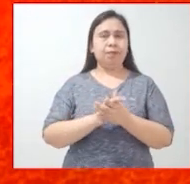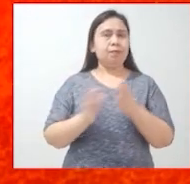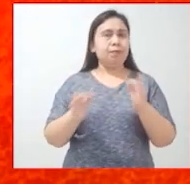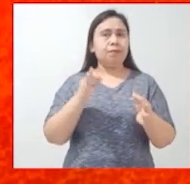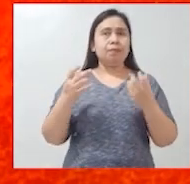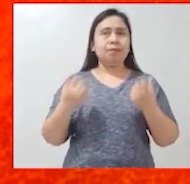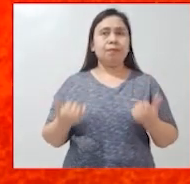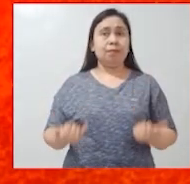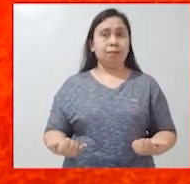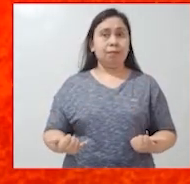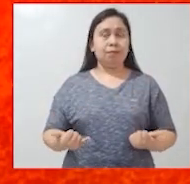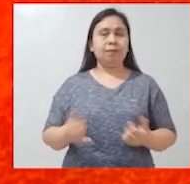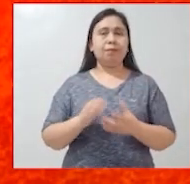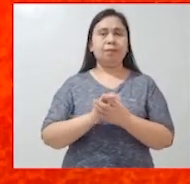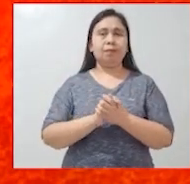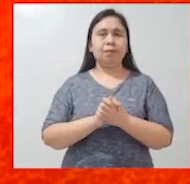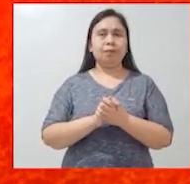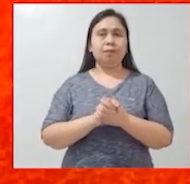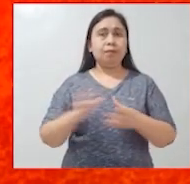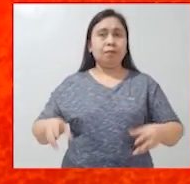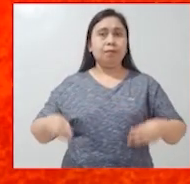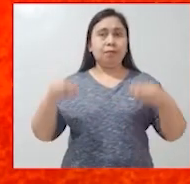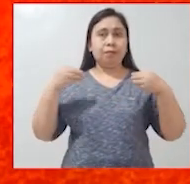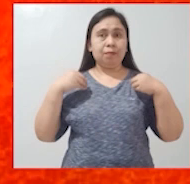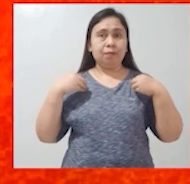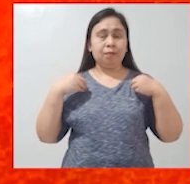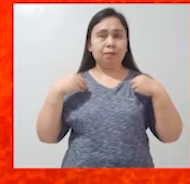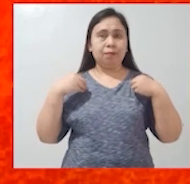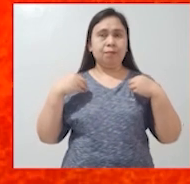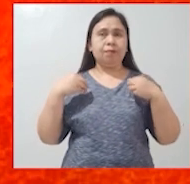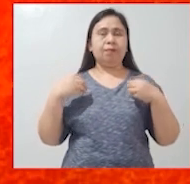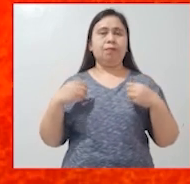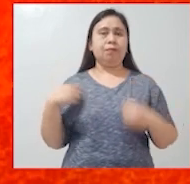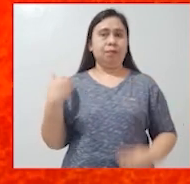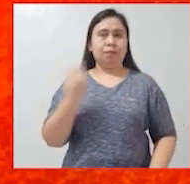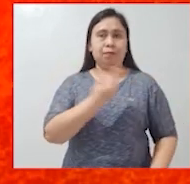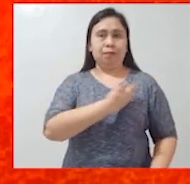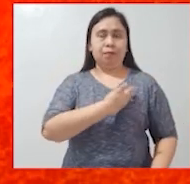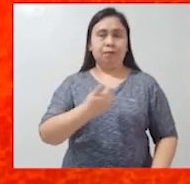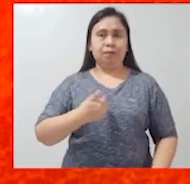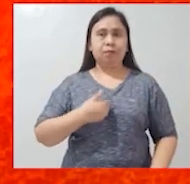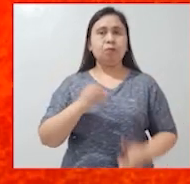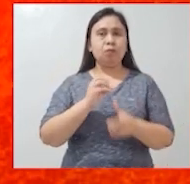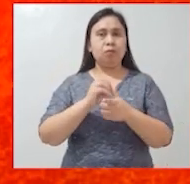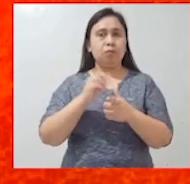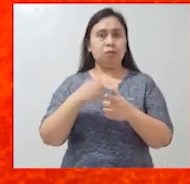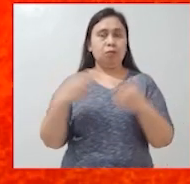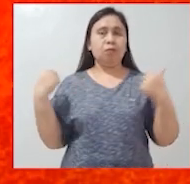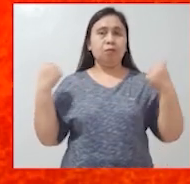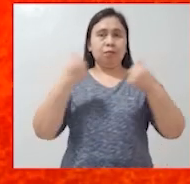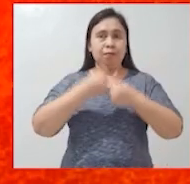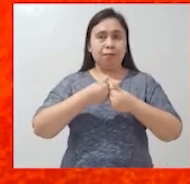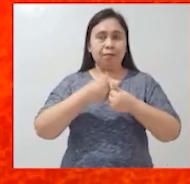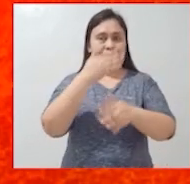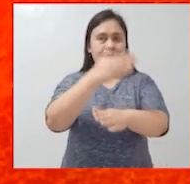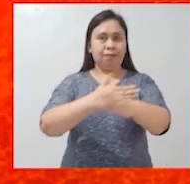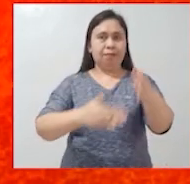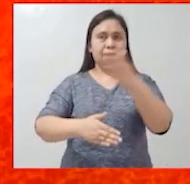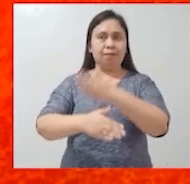If it is cold, we usually cover ourselves up with a blanket or we wear a jacket or